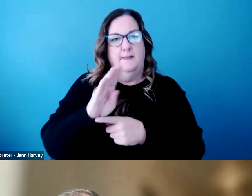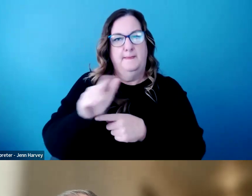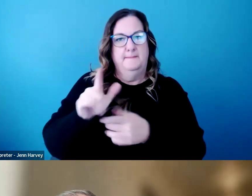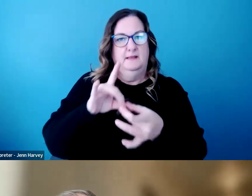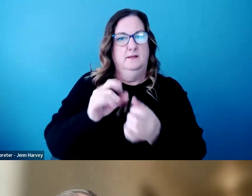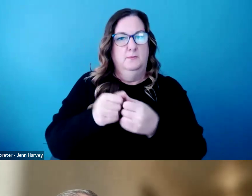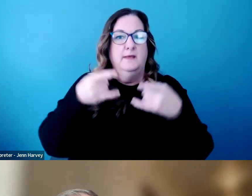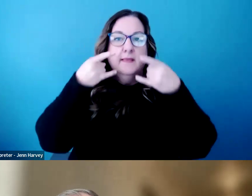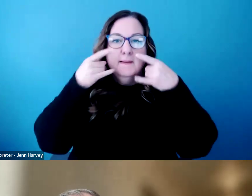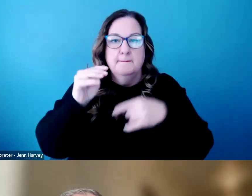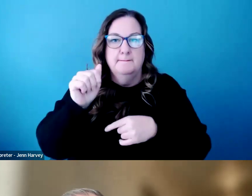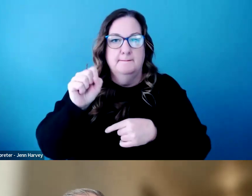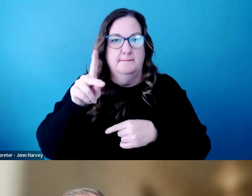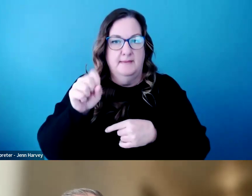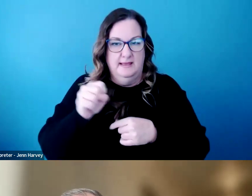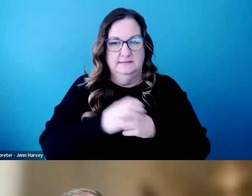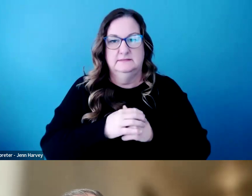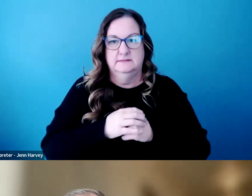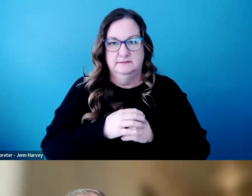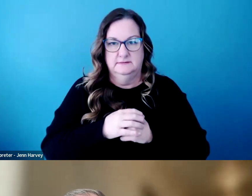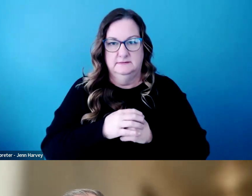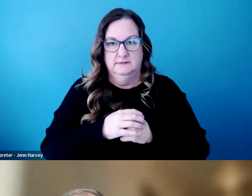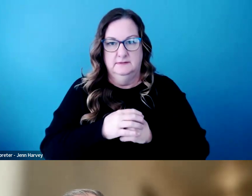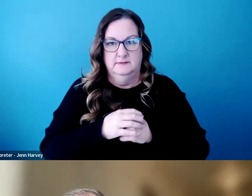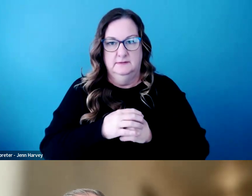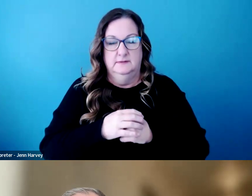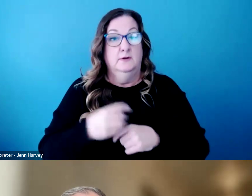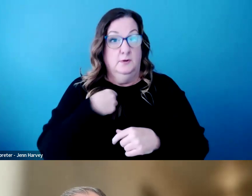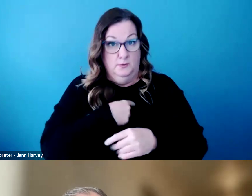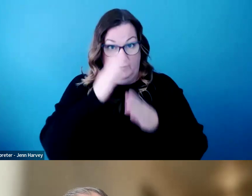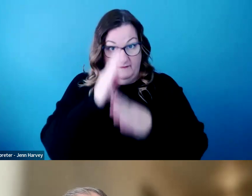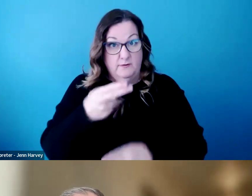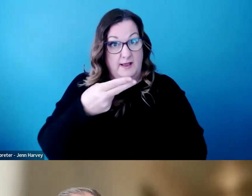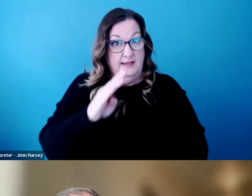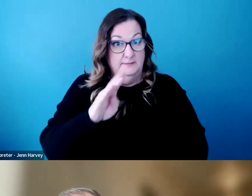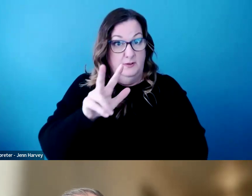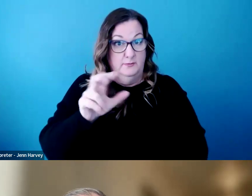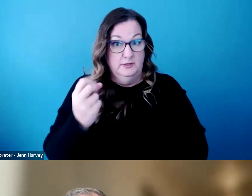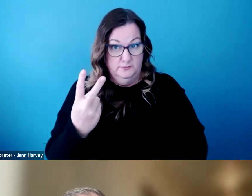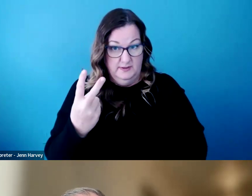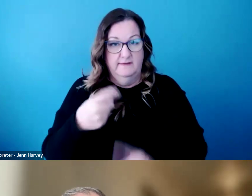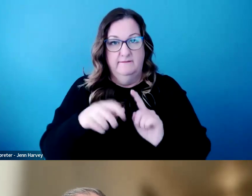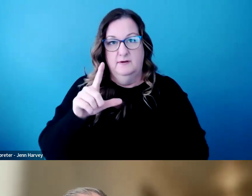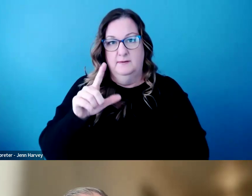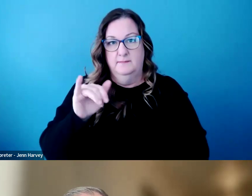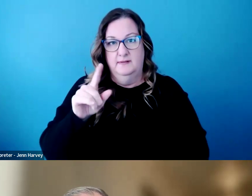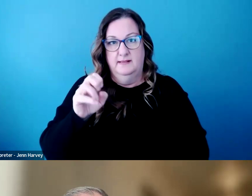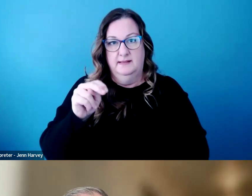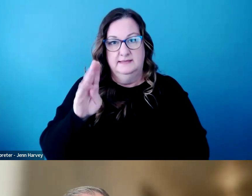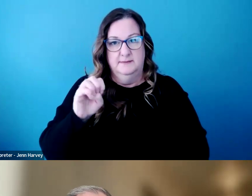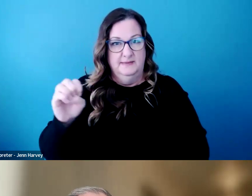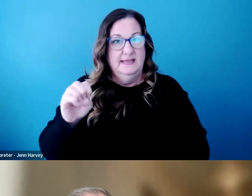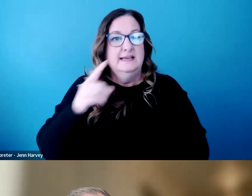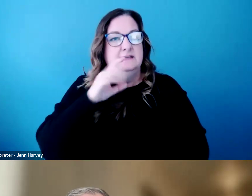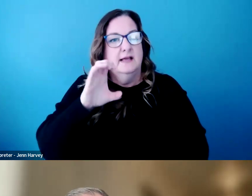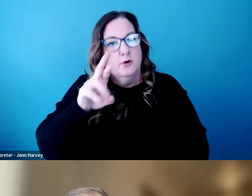masking. We have been pretty focused on HB 312 from Representative Lisenby, which actually makes it a crime to wear